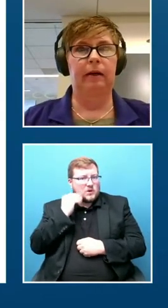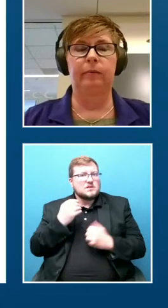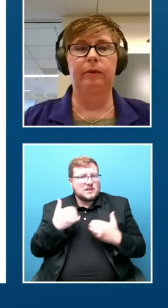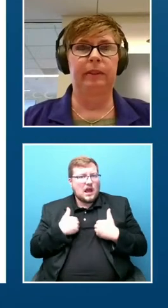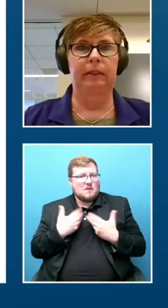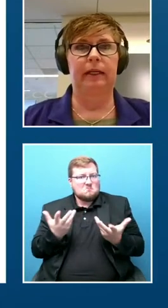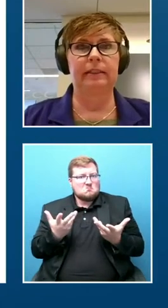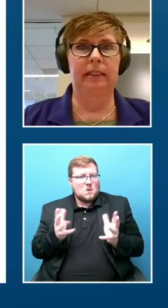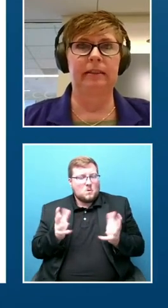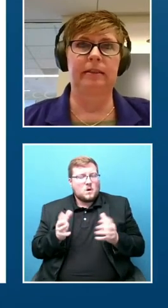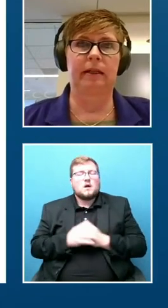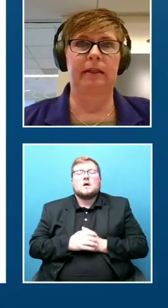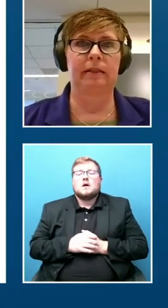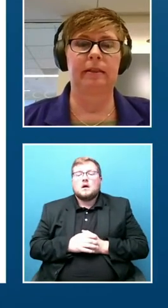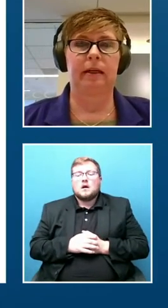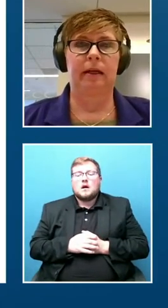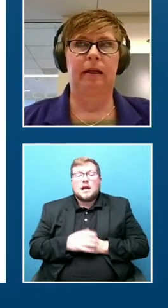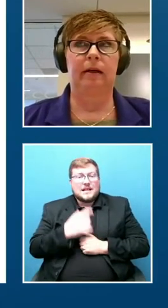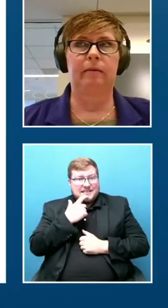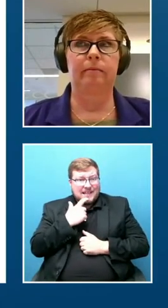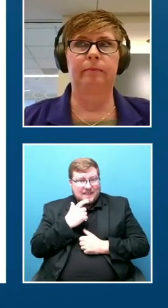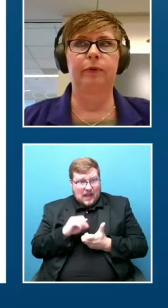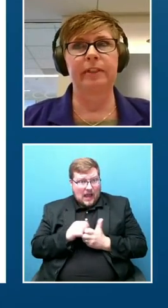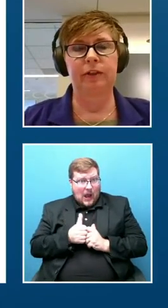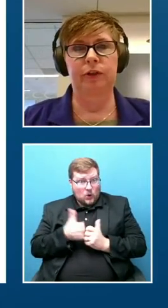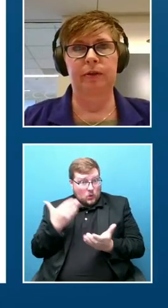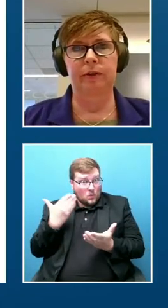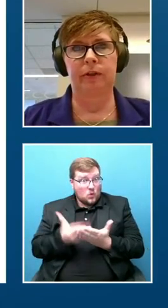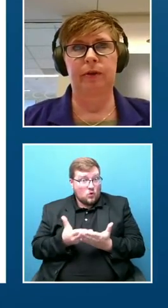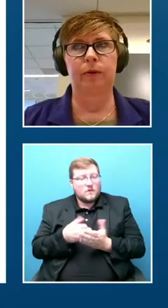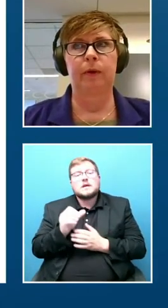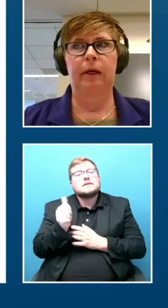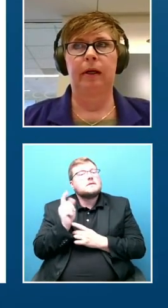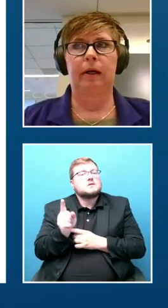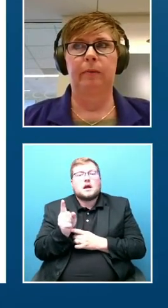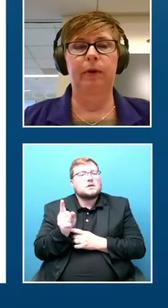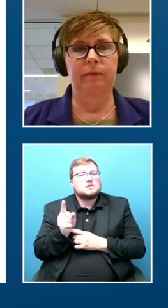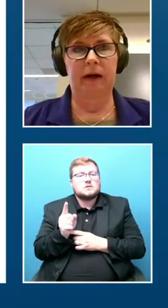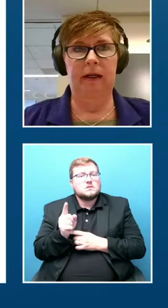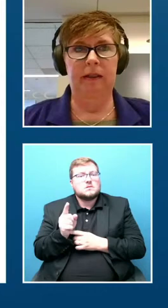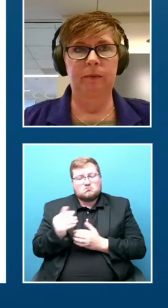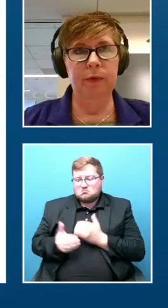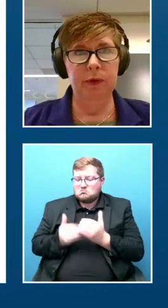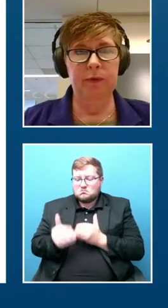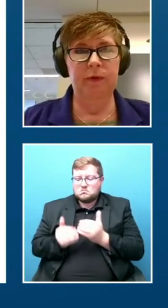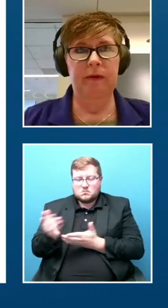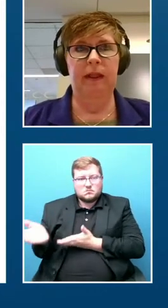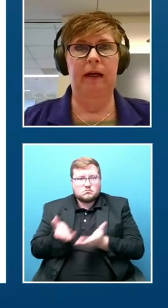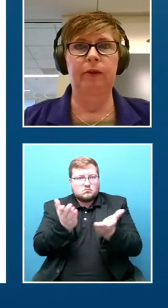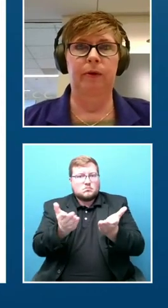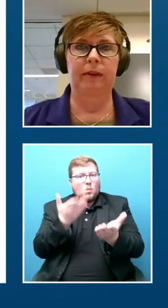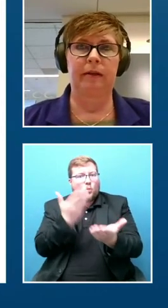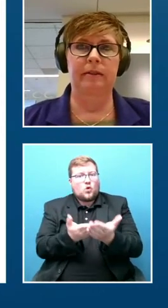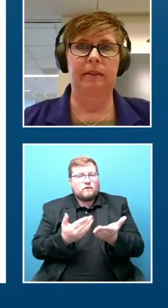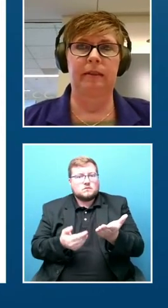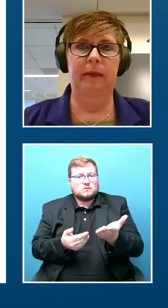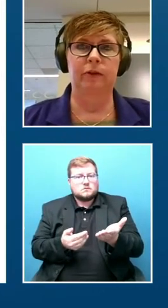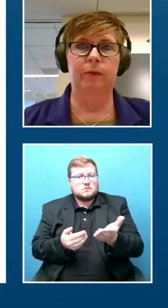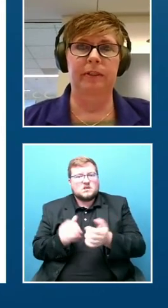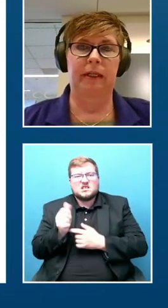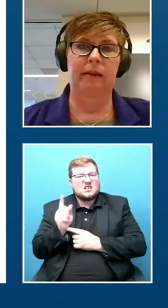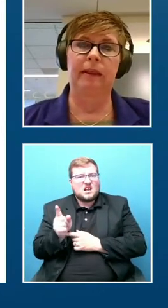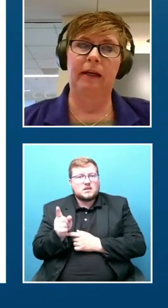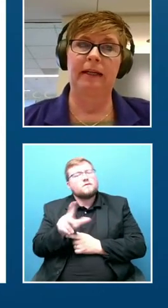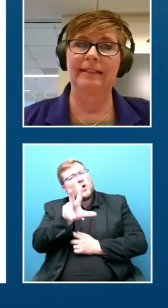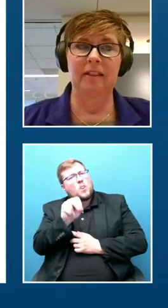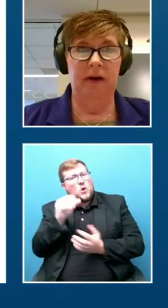stating how it would be a 10-second procedure to provide proof that 30,000 emails